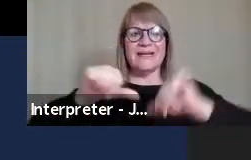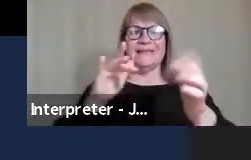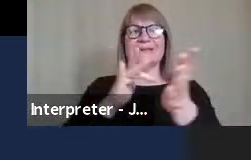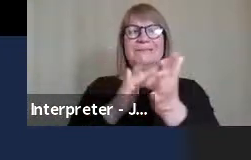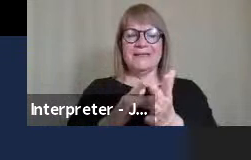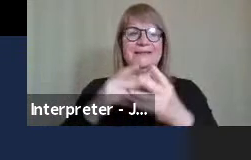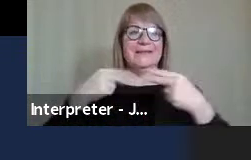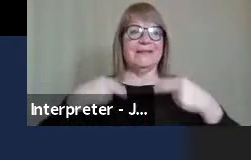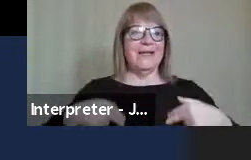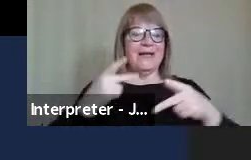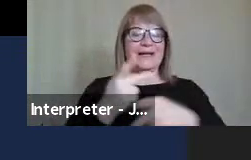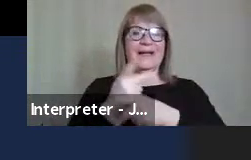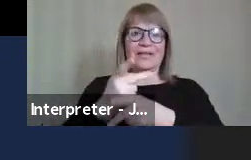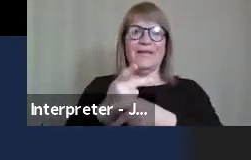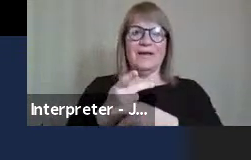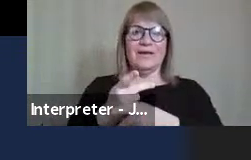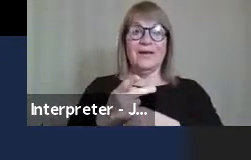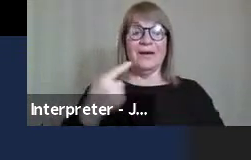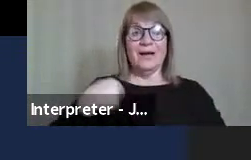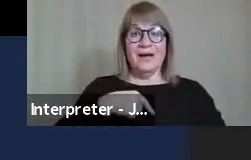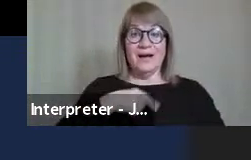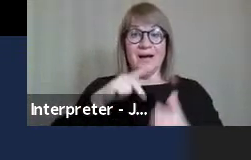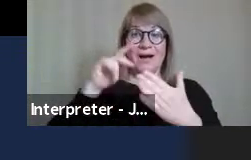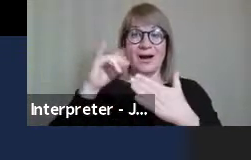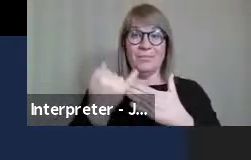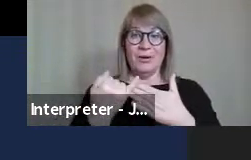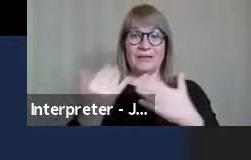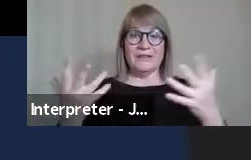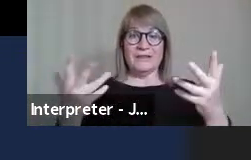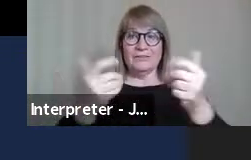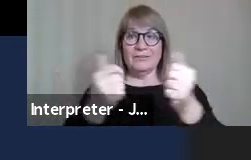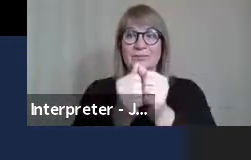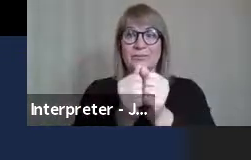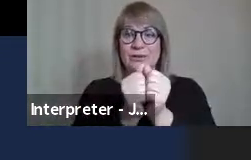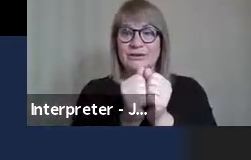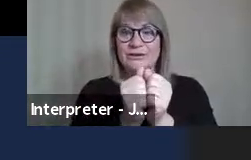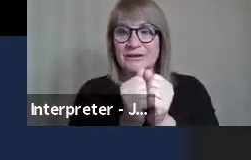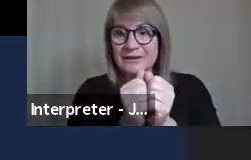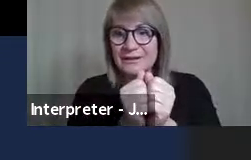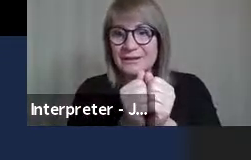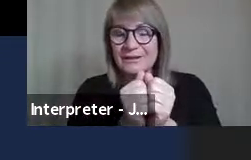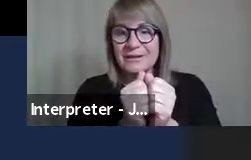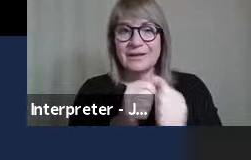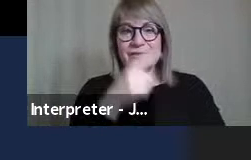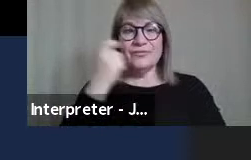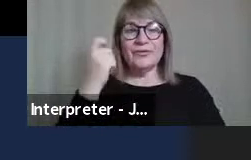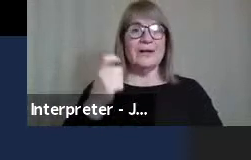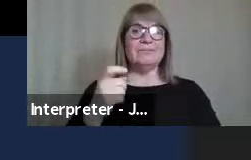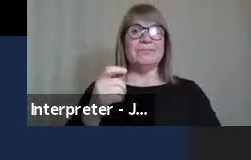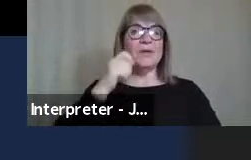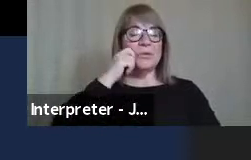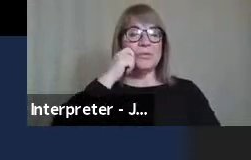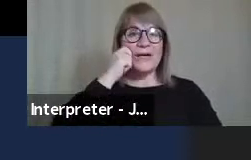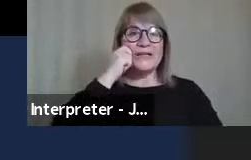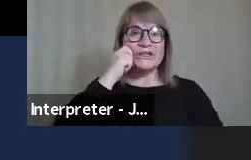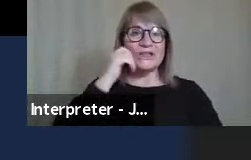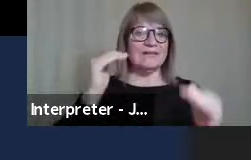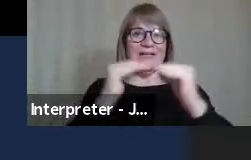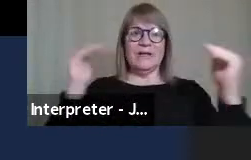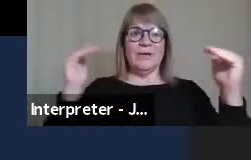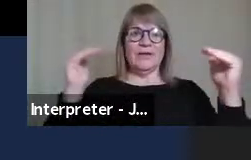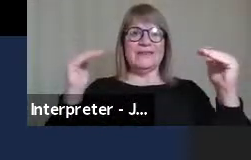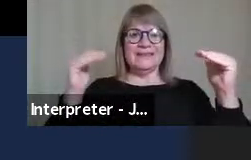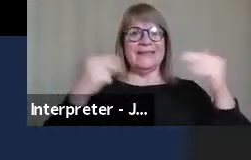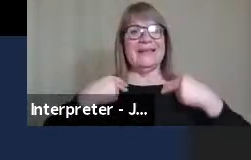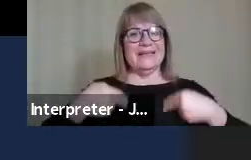um really our project emerged out of a recognition of long-standing racial inequalities and health and health care institutions